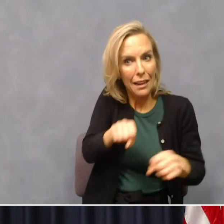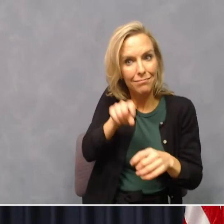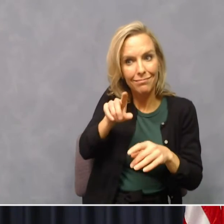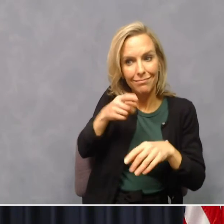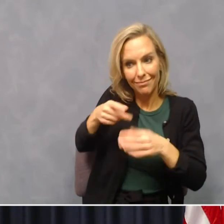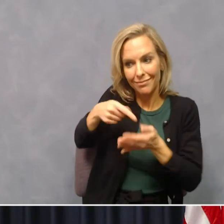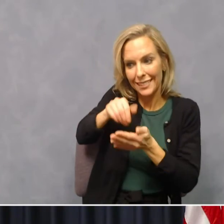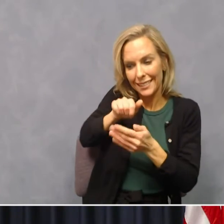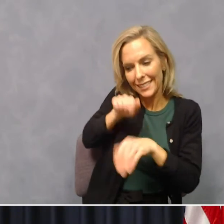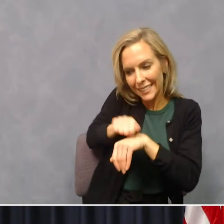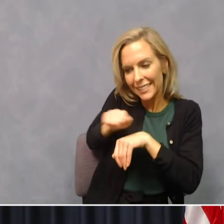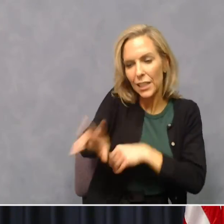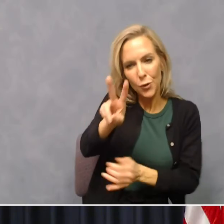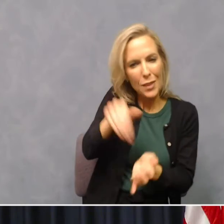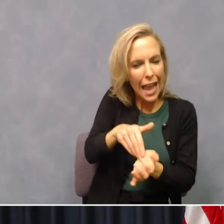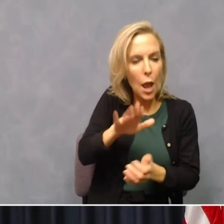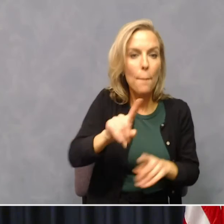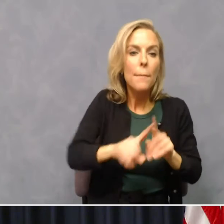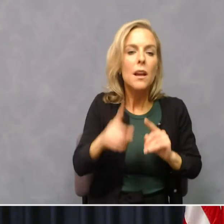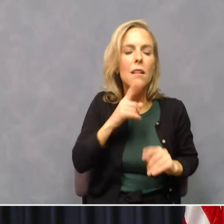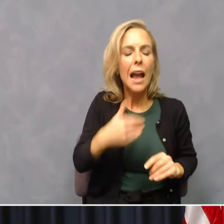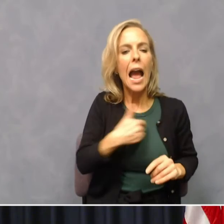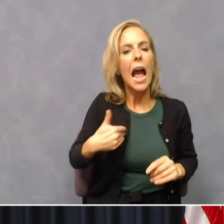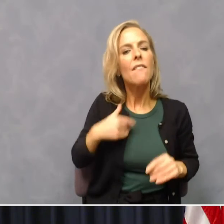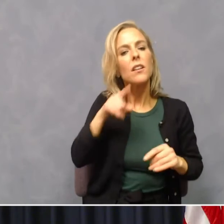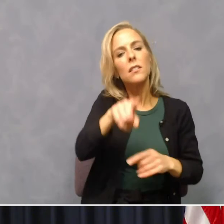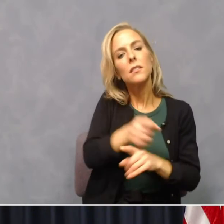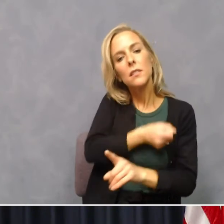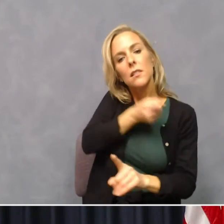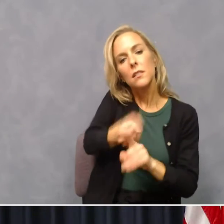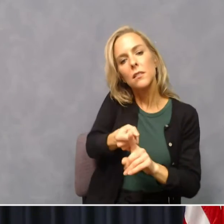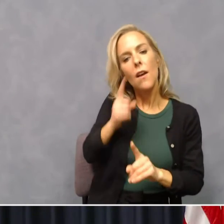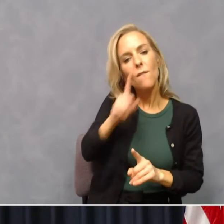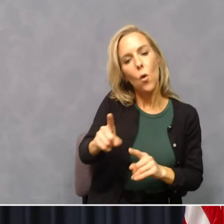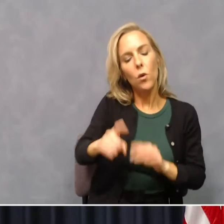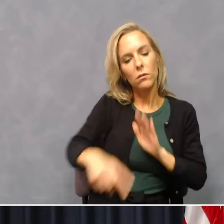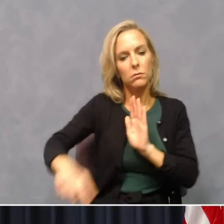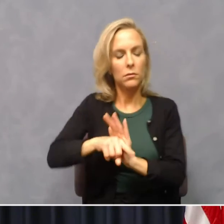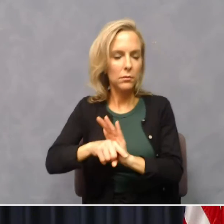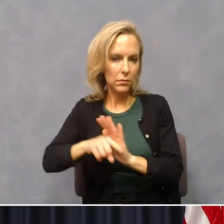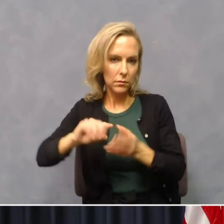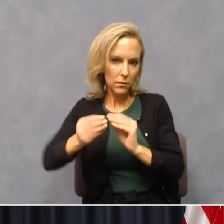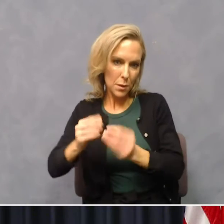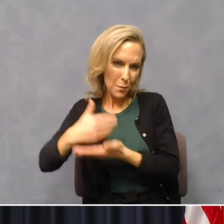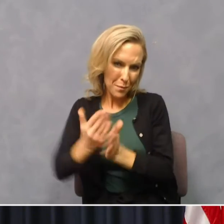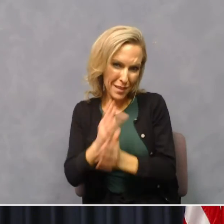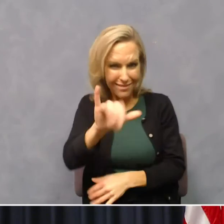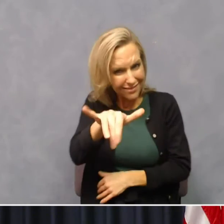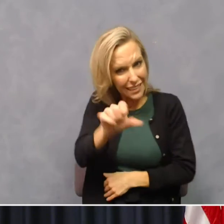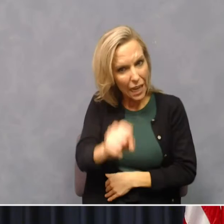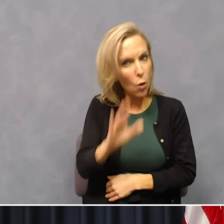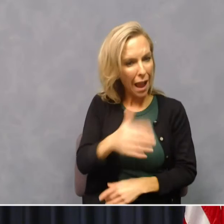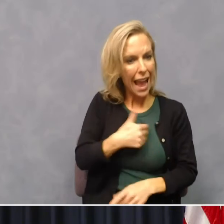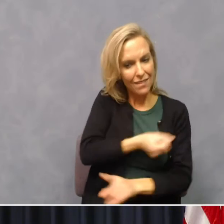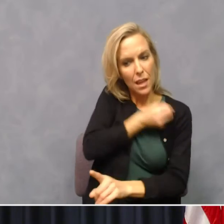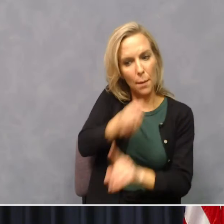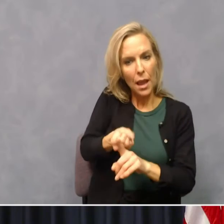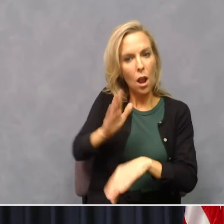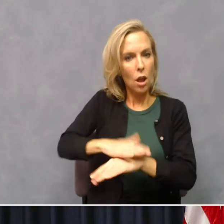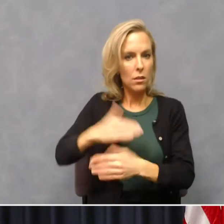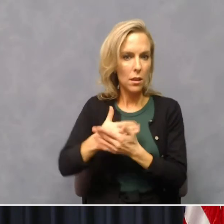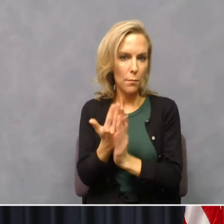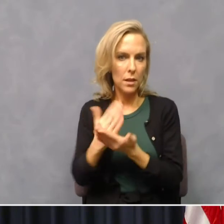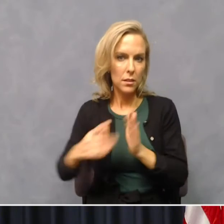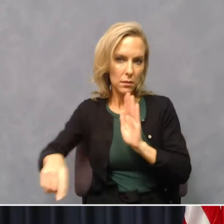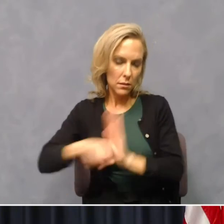providing stimulus money could have an adverse impact on the deficit? Sure, it's going to have an impact on the deficit. But when you have the